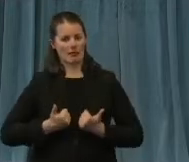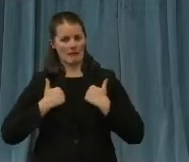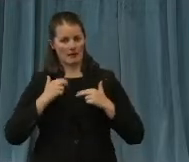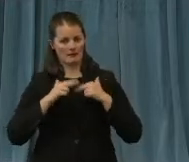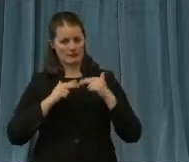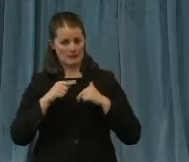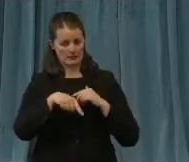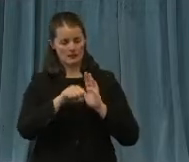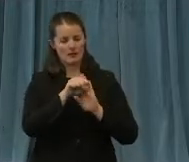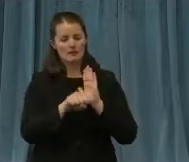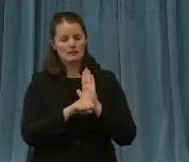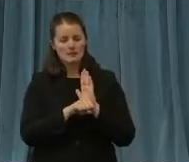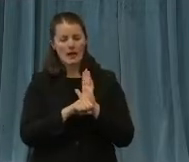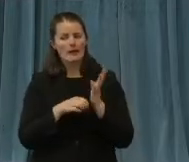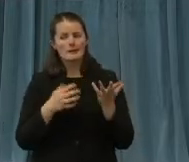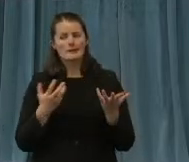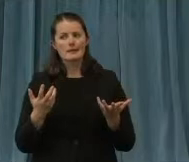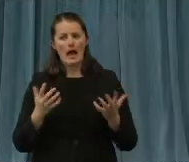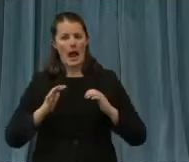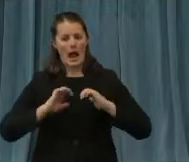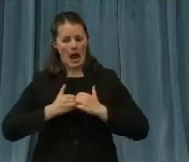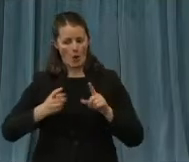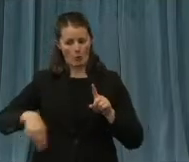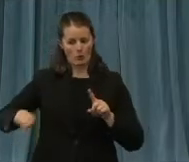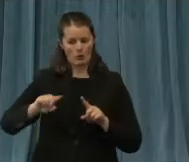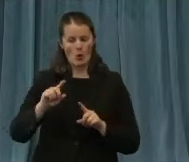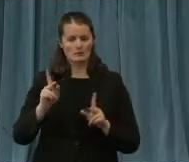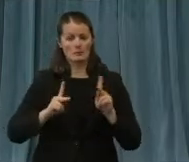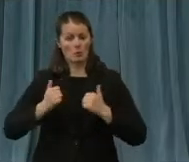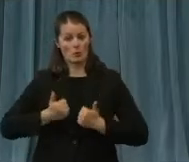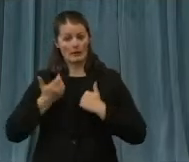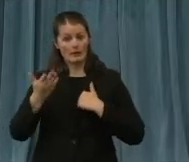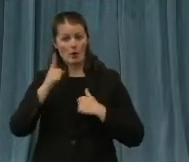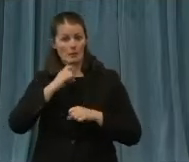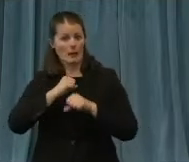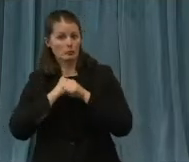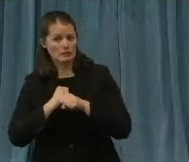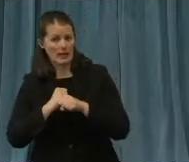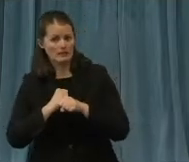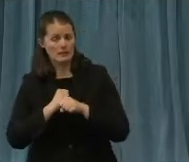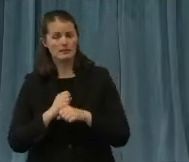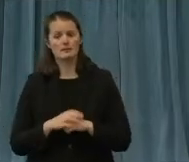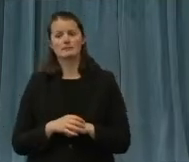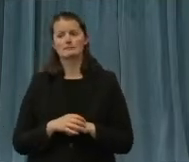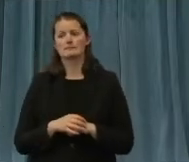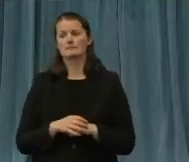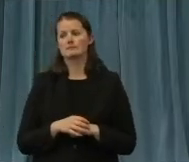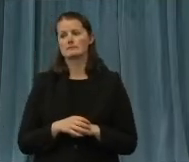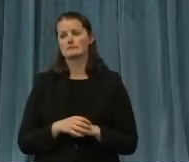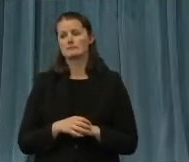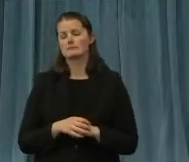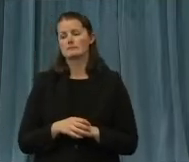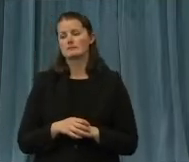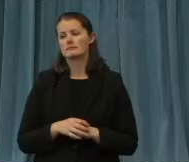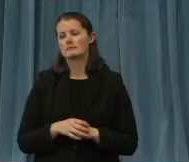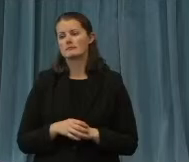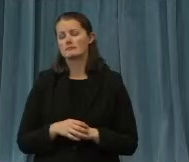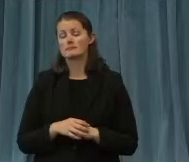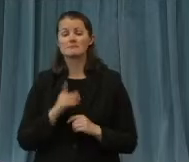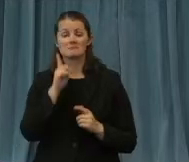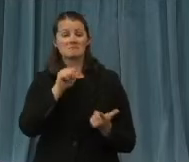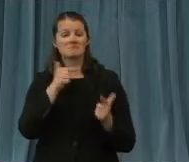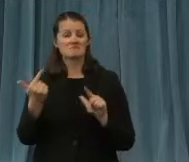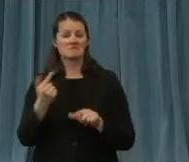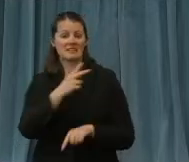we've seen in other states, in nursing homes in other states? Great question. General Berry. Thank you